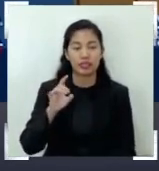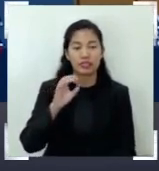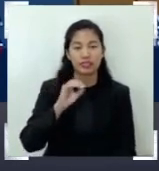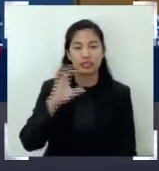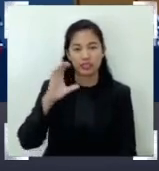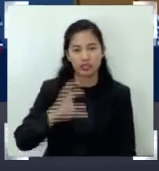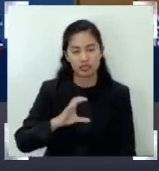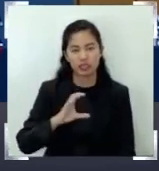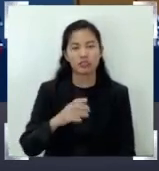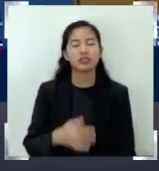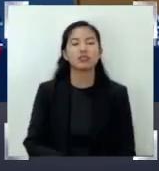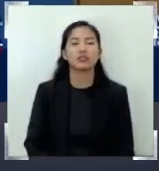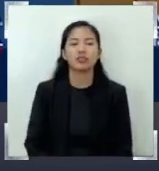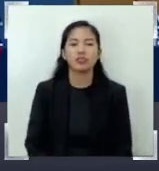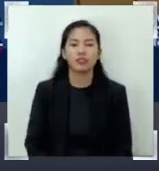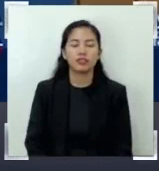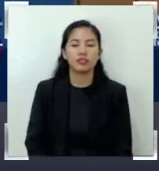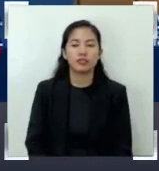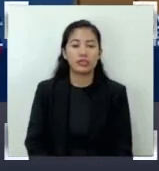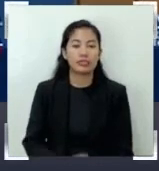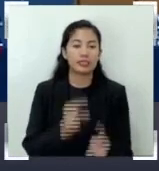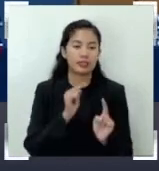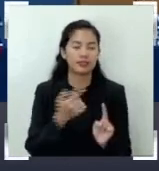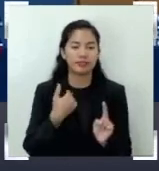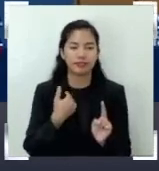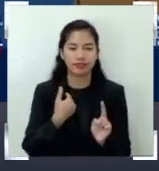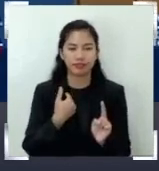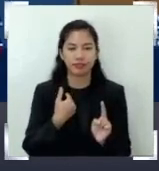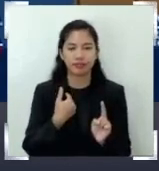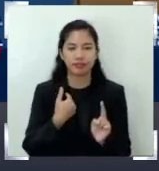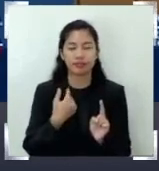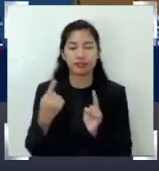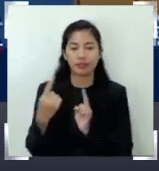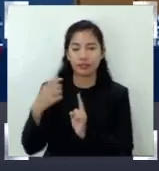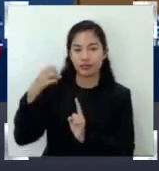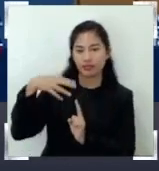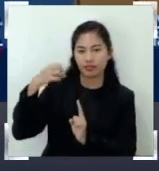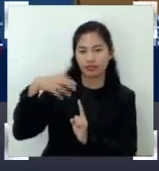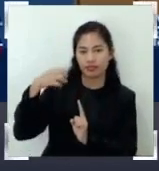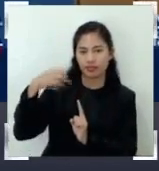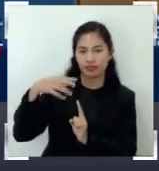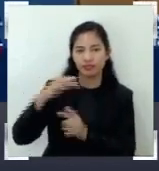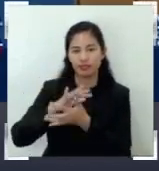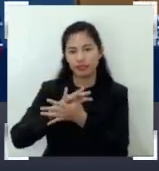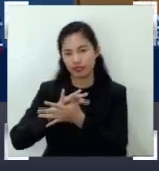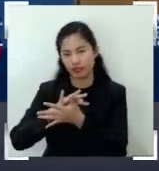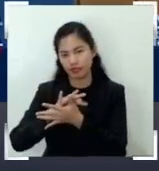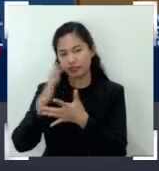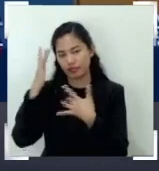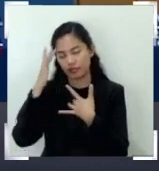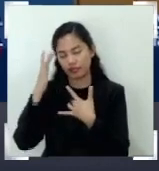swollen. He reportedly had direct contact with at least 2 individuals who later tested positive. And he cannot